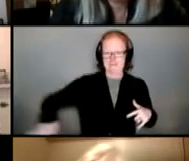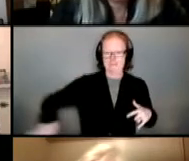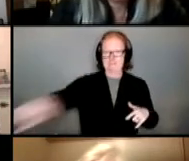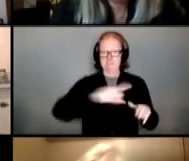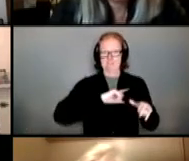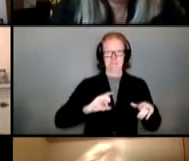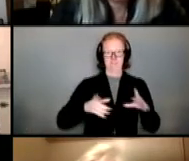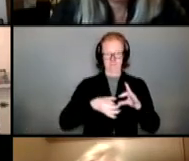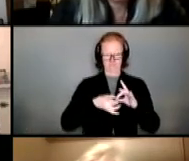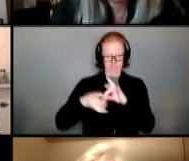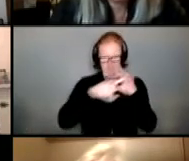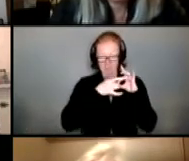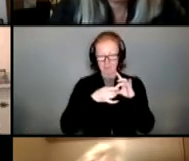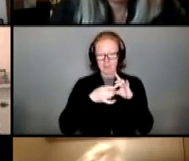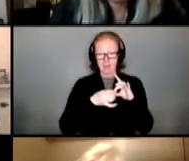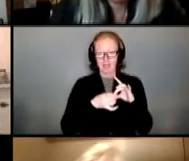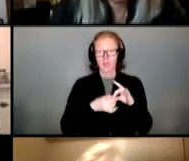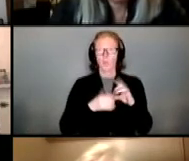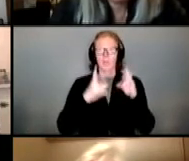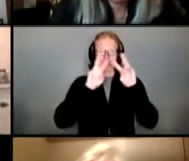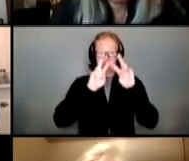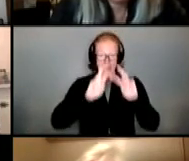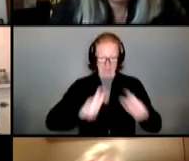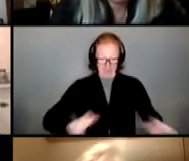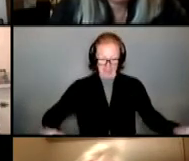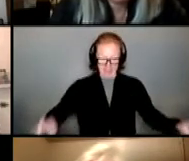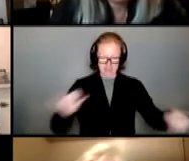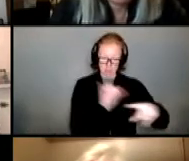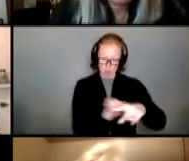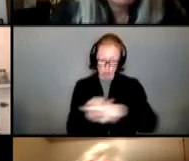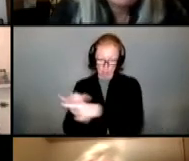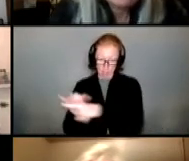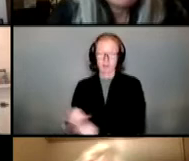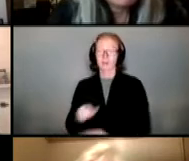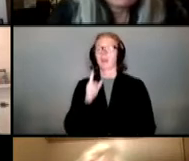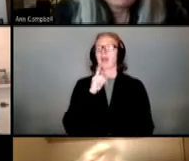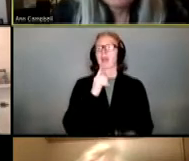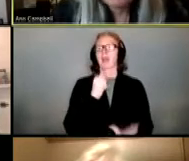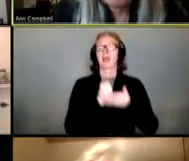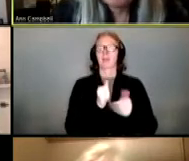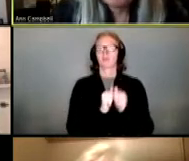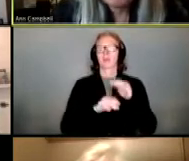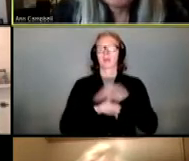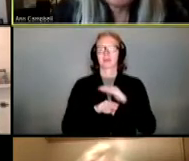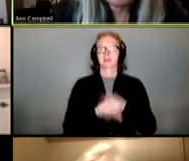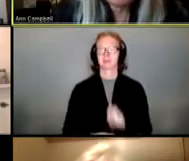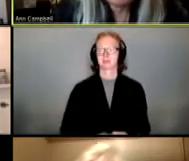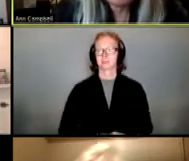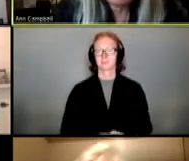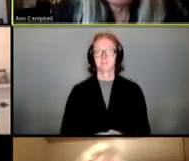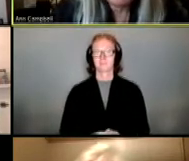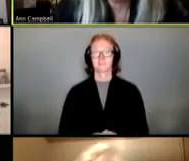the jargon and provide an additional layer of access. Thank you. And if I can just,